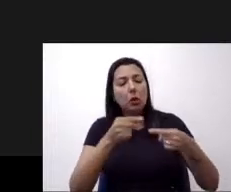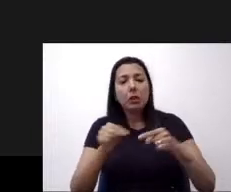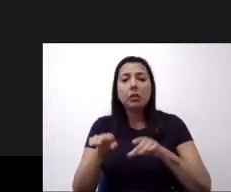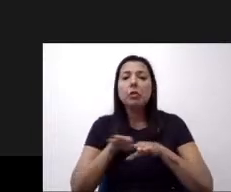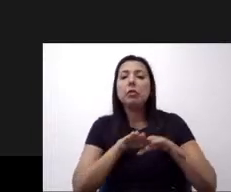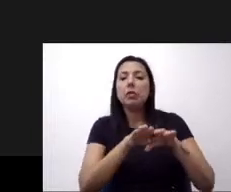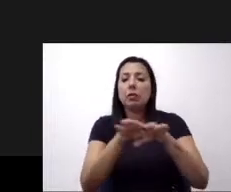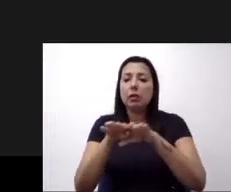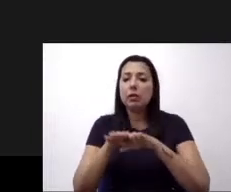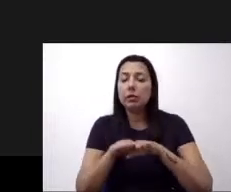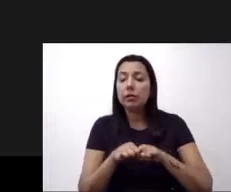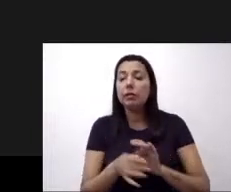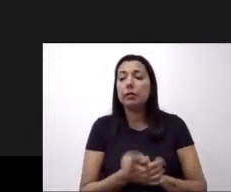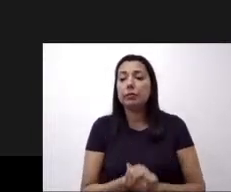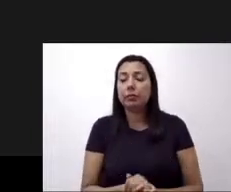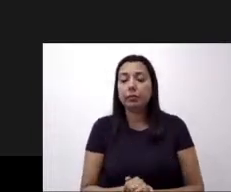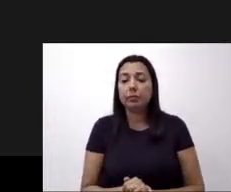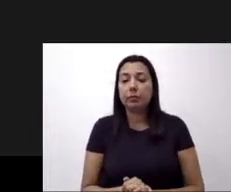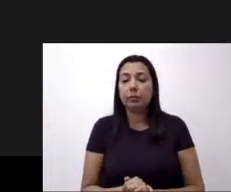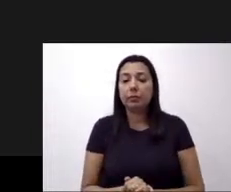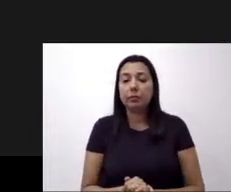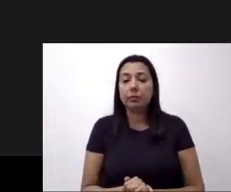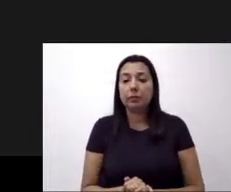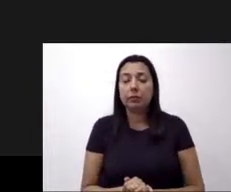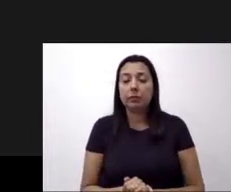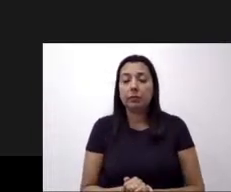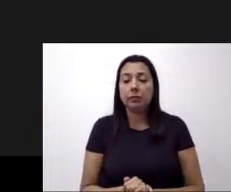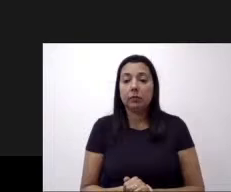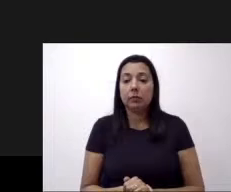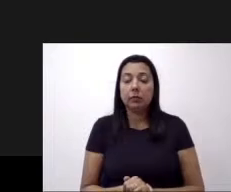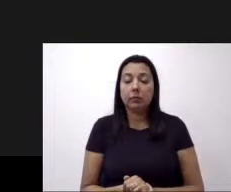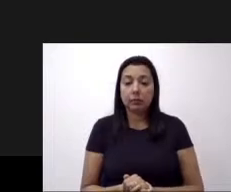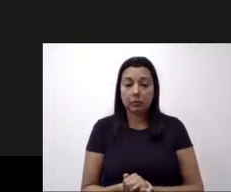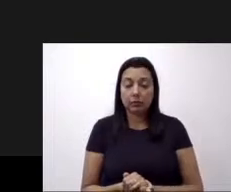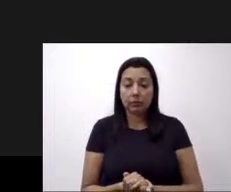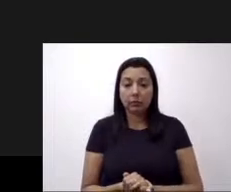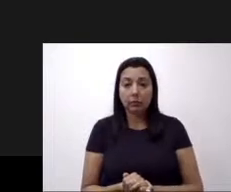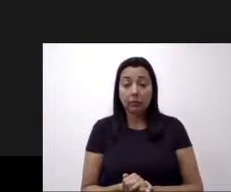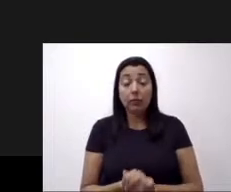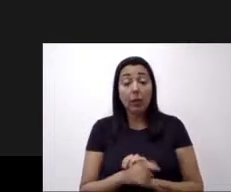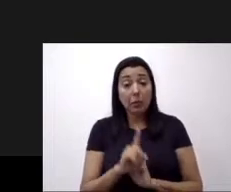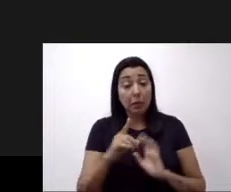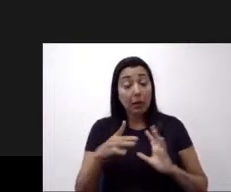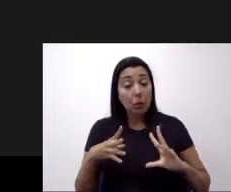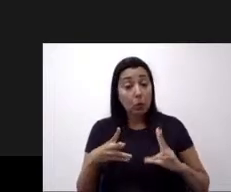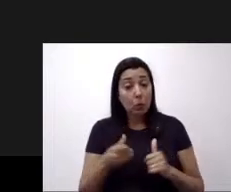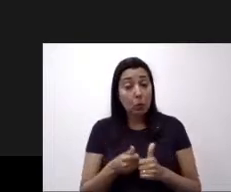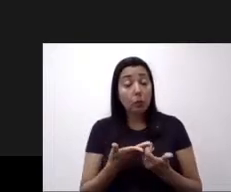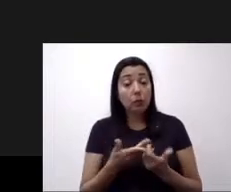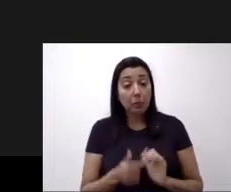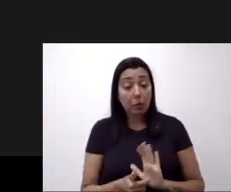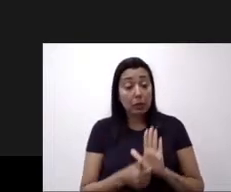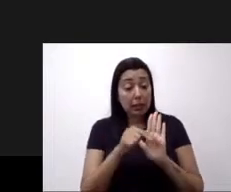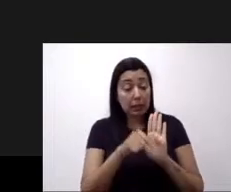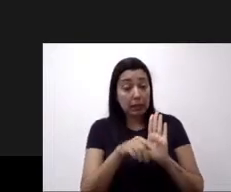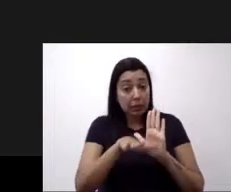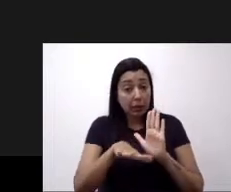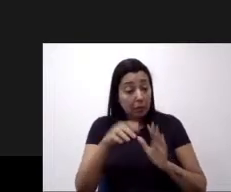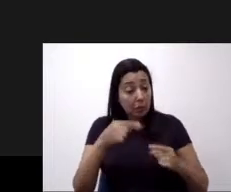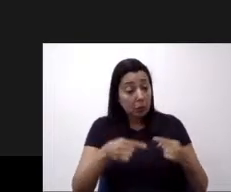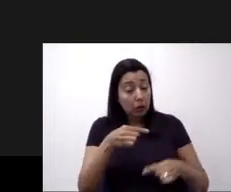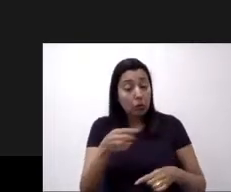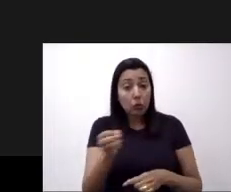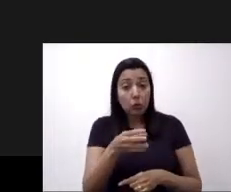First of all, research has shown that in this new policy field, actors generally have